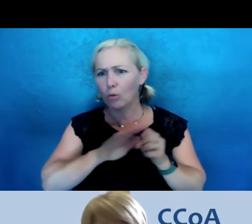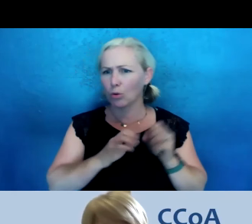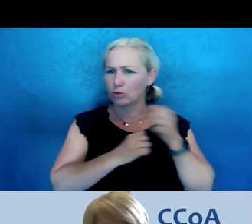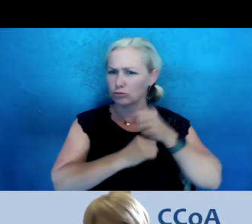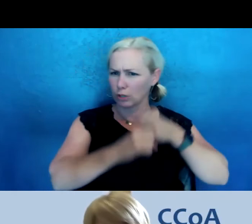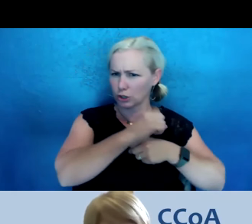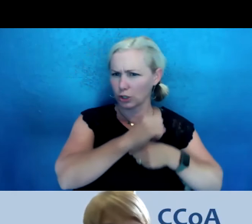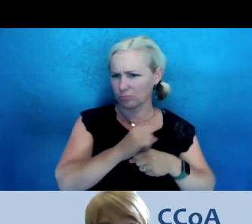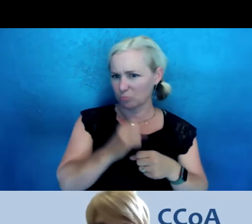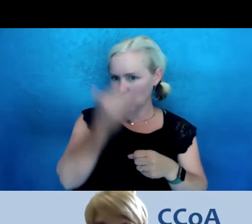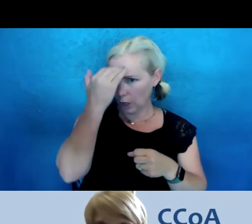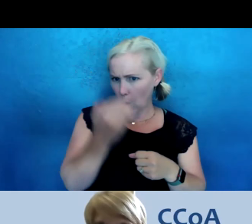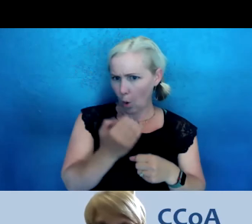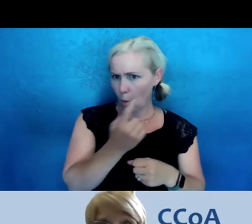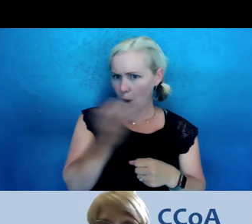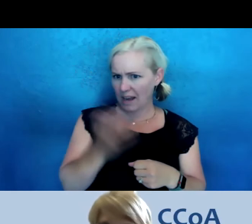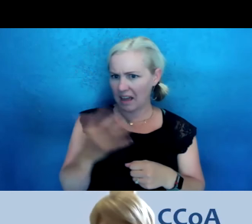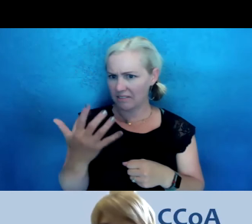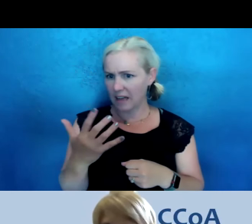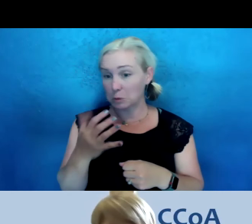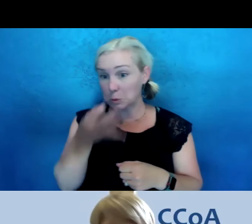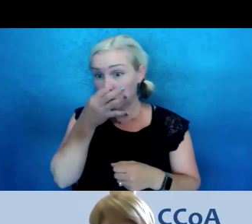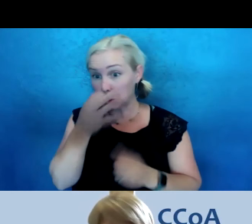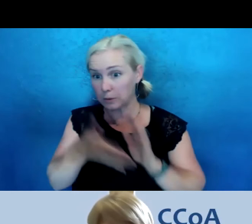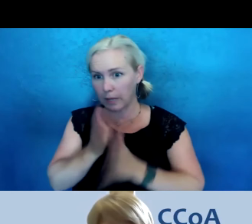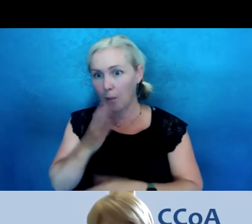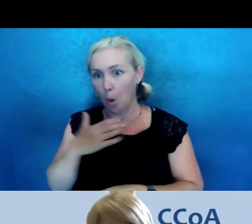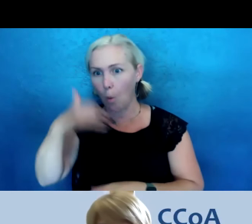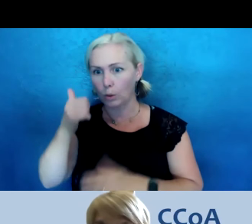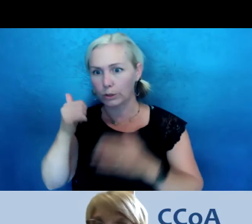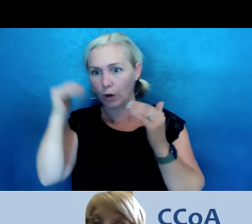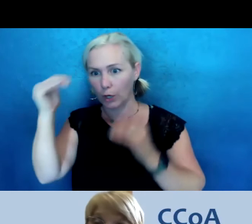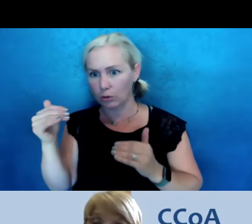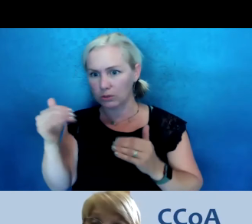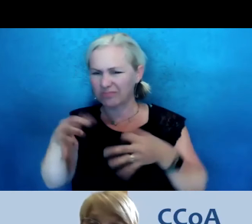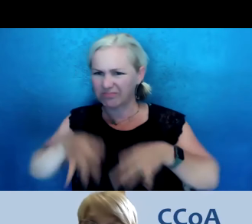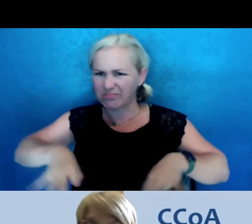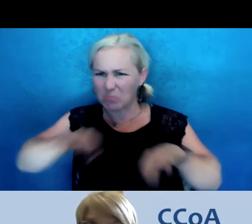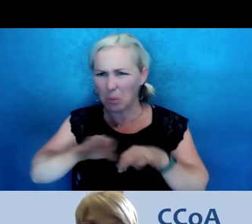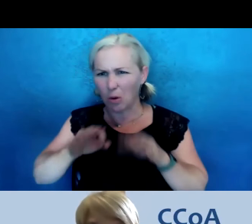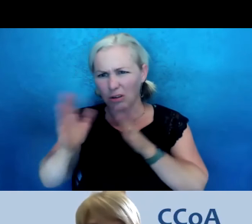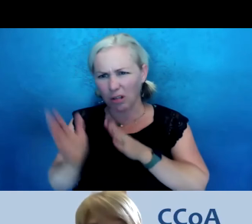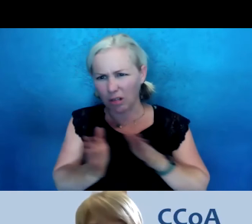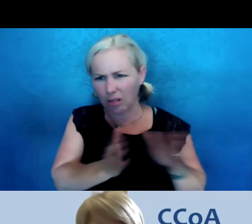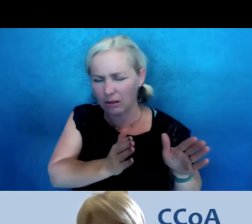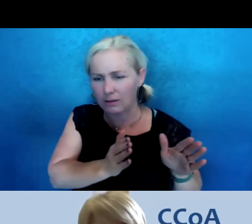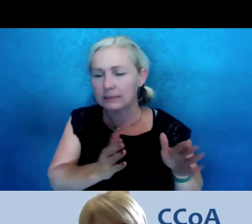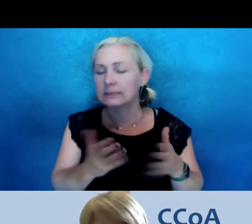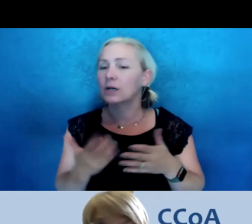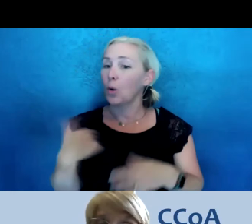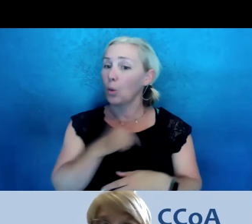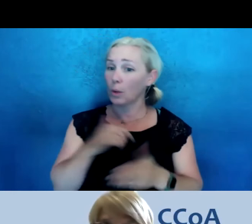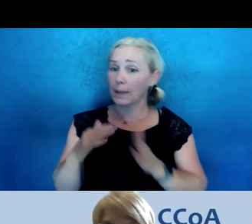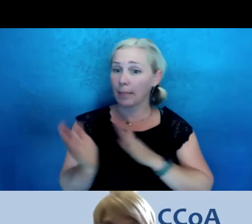Californians will soon be older adults. How important to lay the infrastructure. And as noted, we plan to